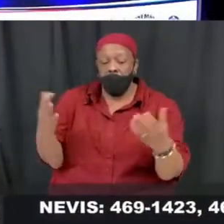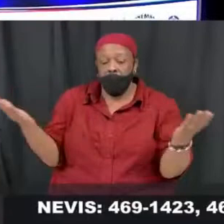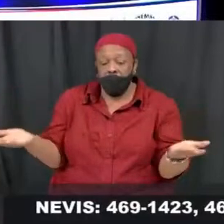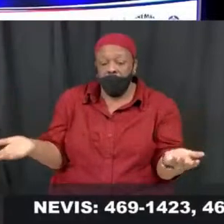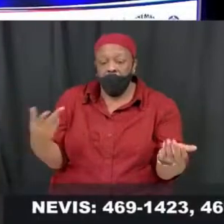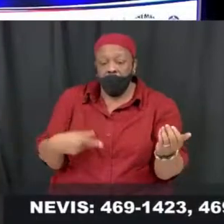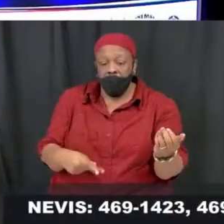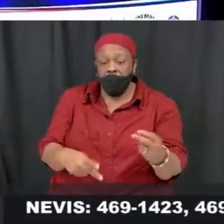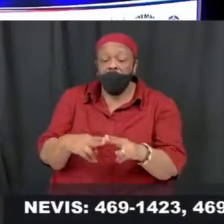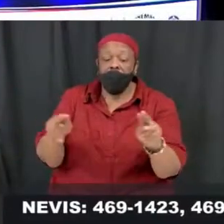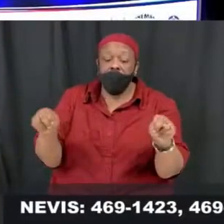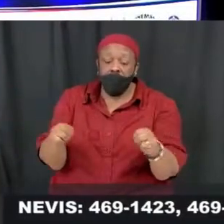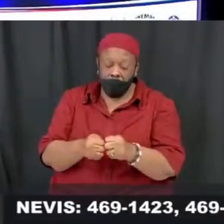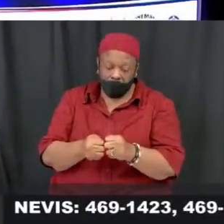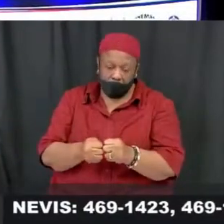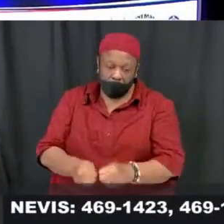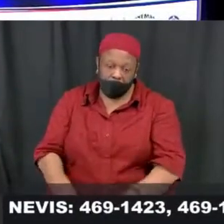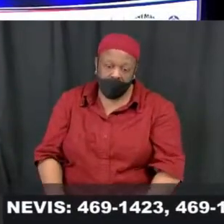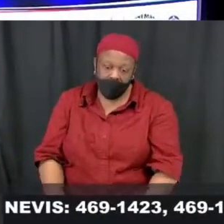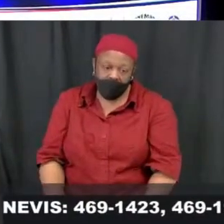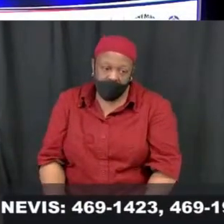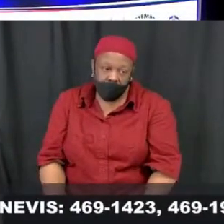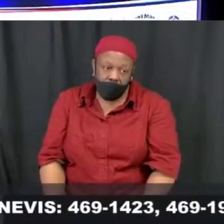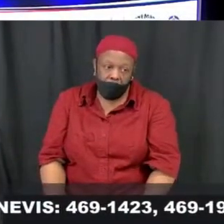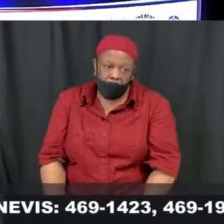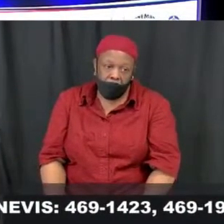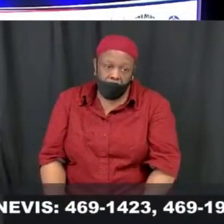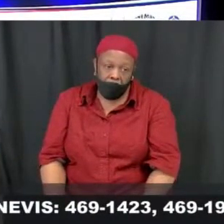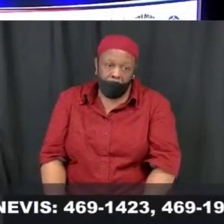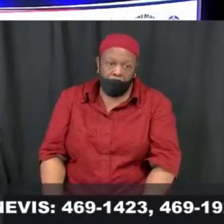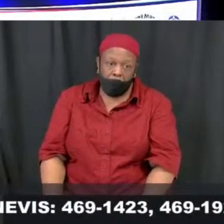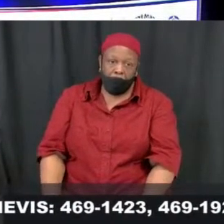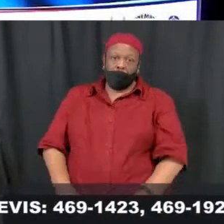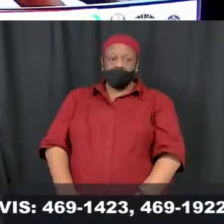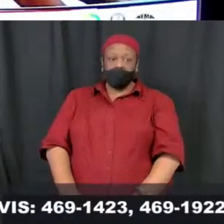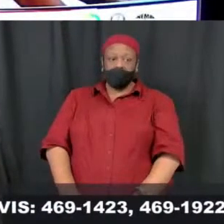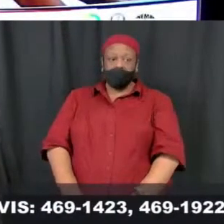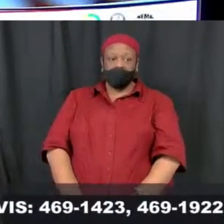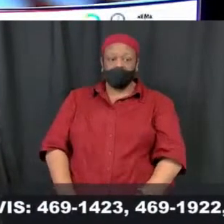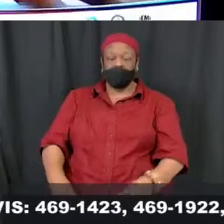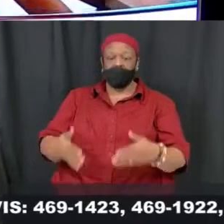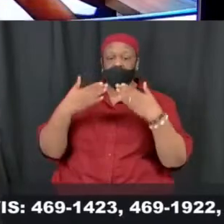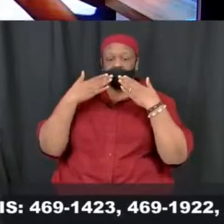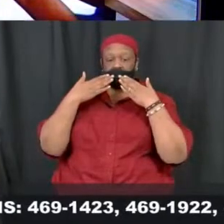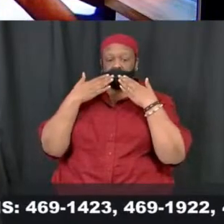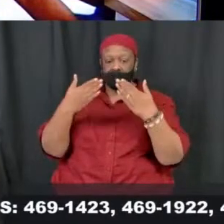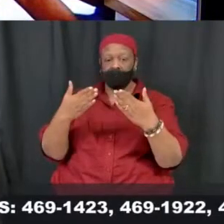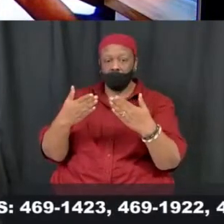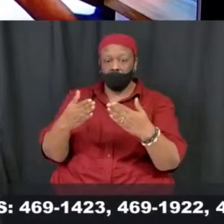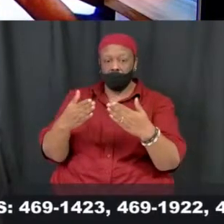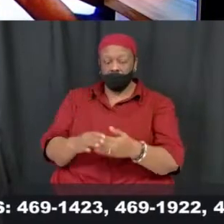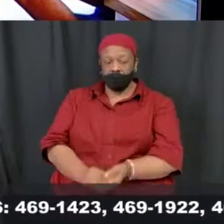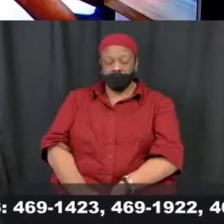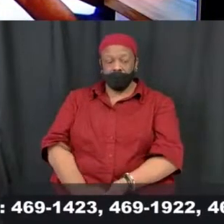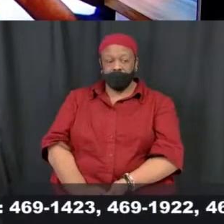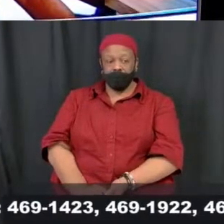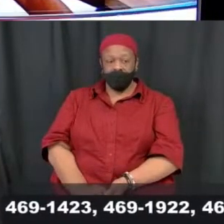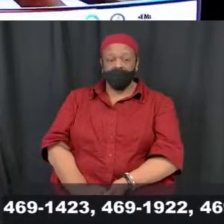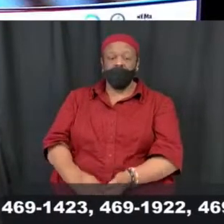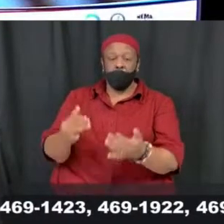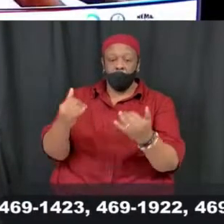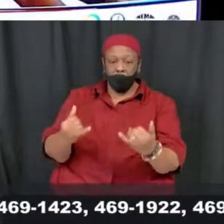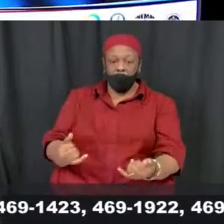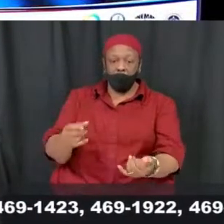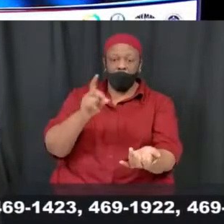Thank you very much, Dr. Wilkinson. I invite our Chief Medical Officer,